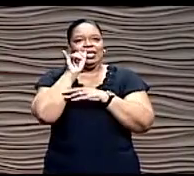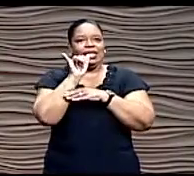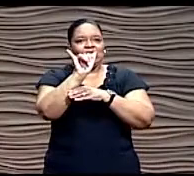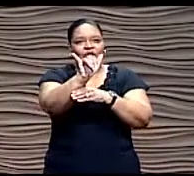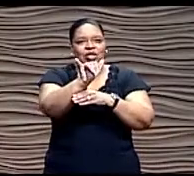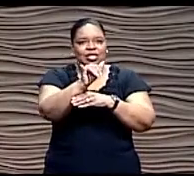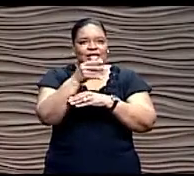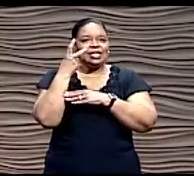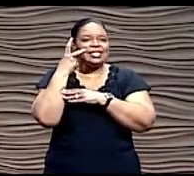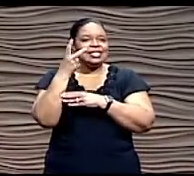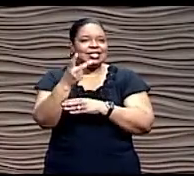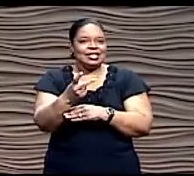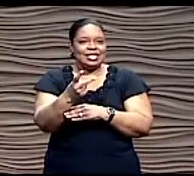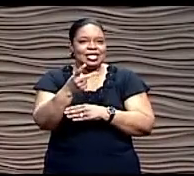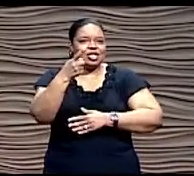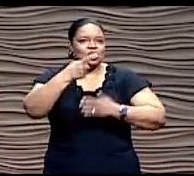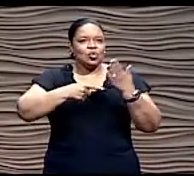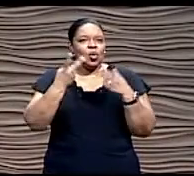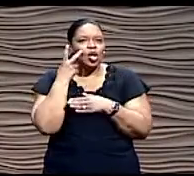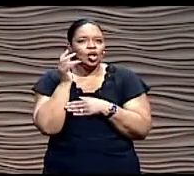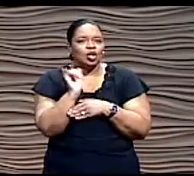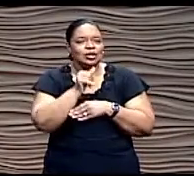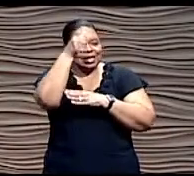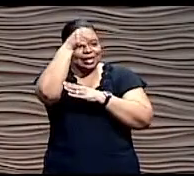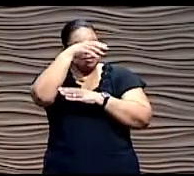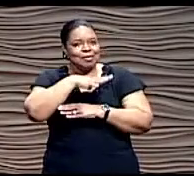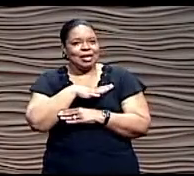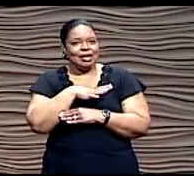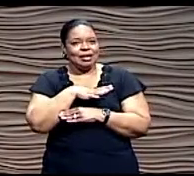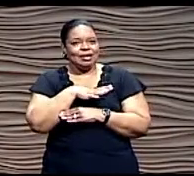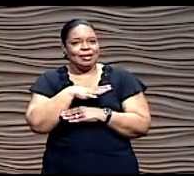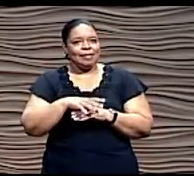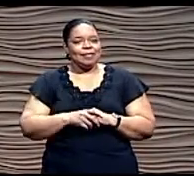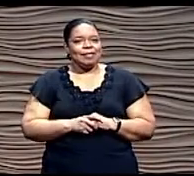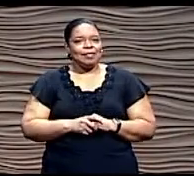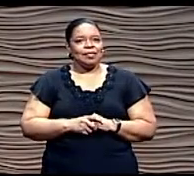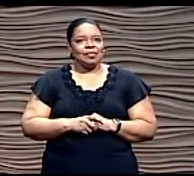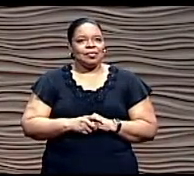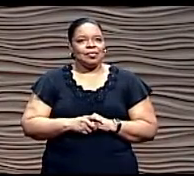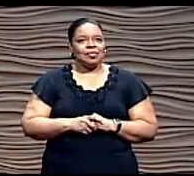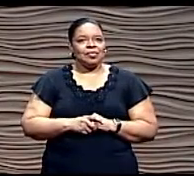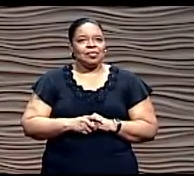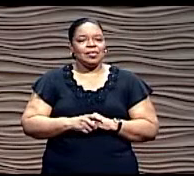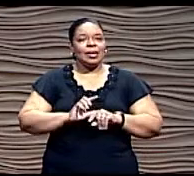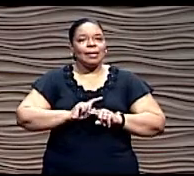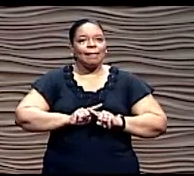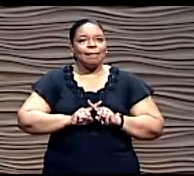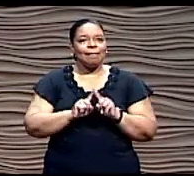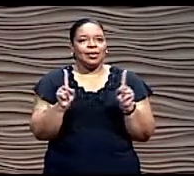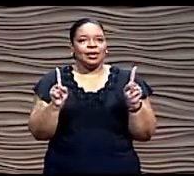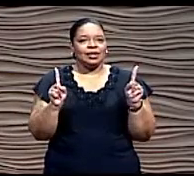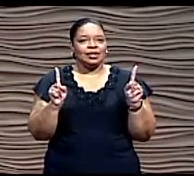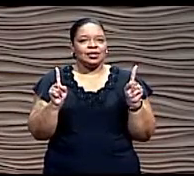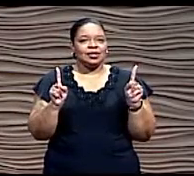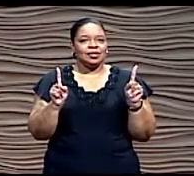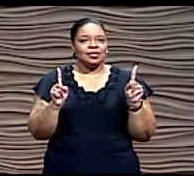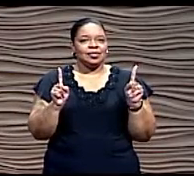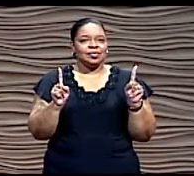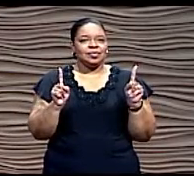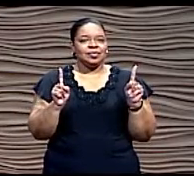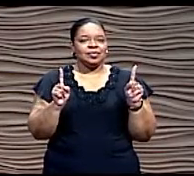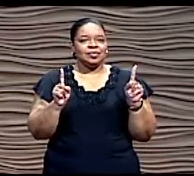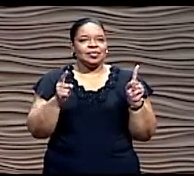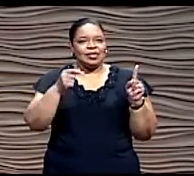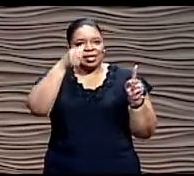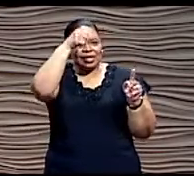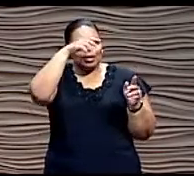sees what looks like a man But the